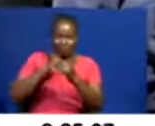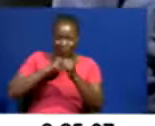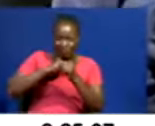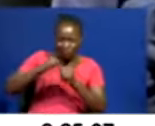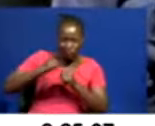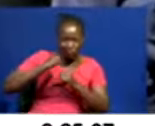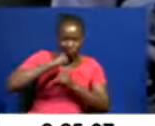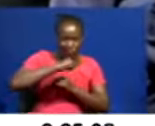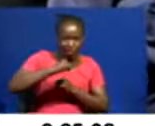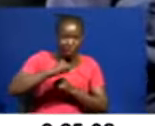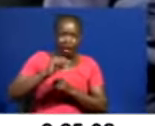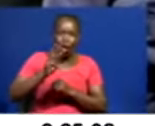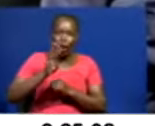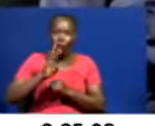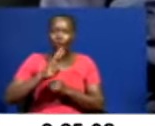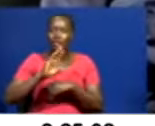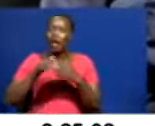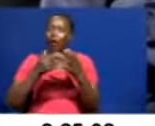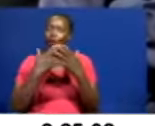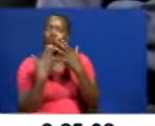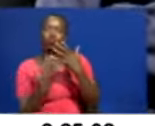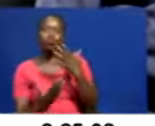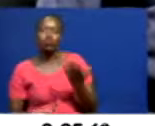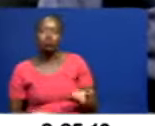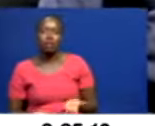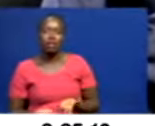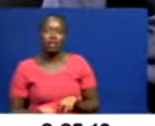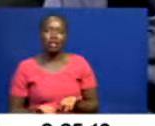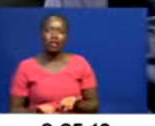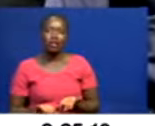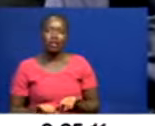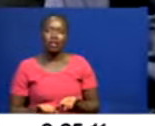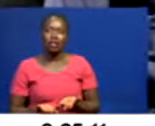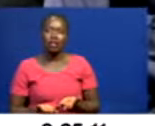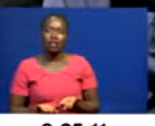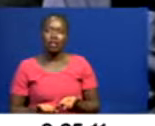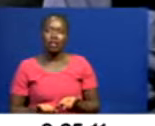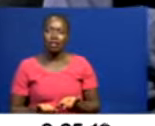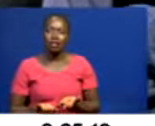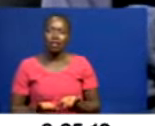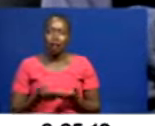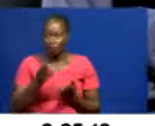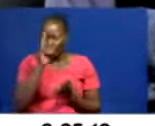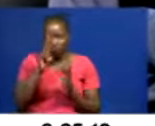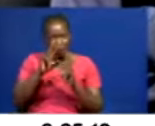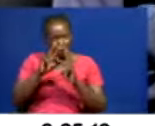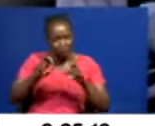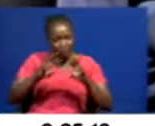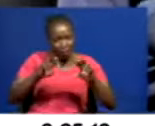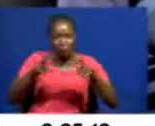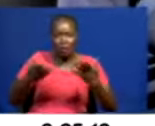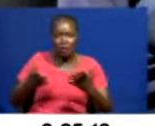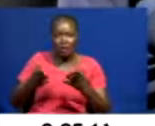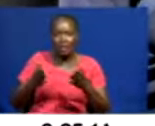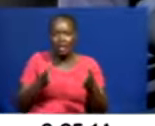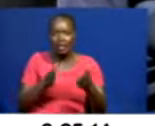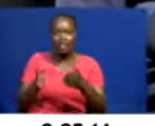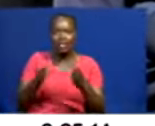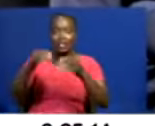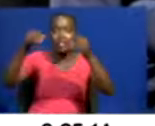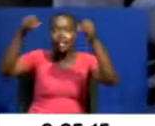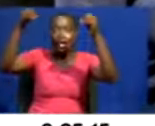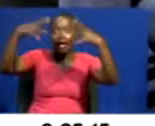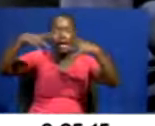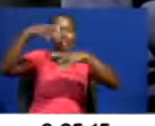wanatoboa, maji na mwaga yote inaisha. Hatujui sababu zao za kutoboa matangi ni nini. Kwa hivyo patrol ikue na at the same time street lighting ikue. Kwa